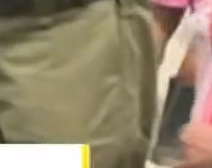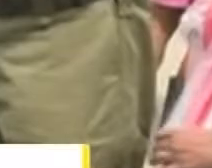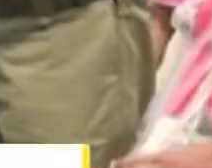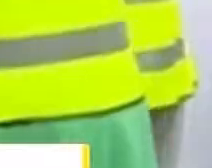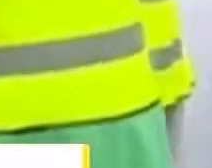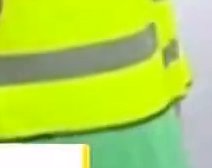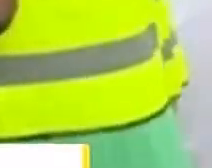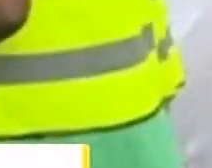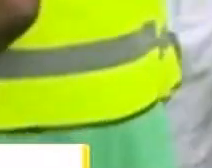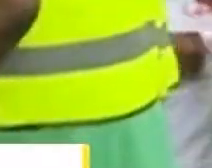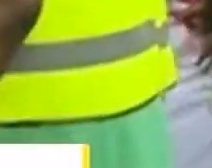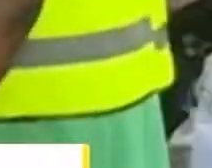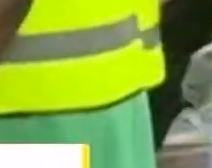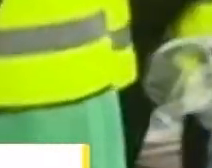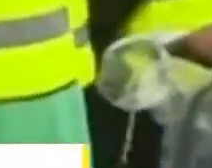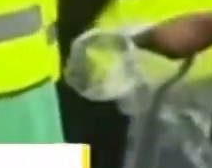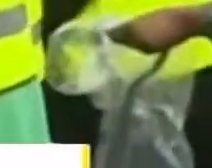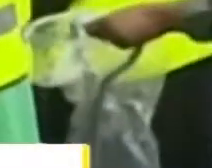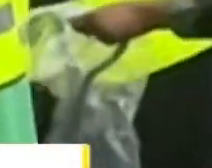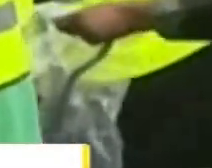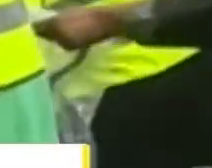Uhuru Kenyatta.